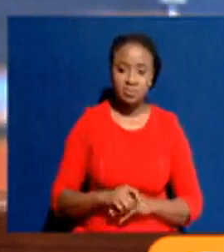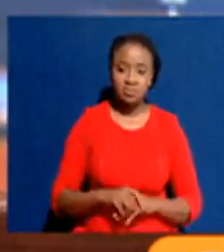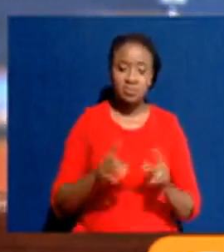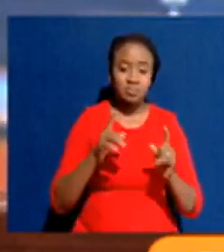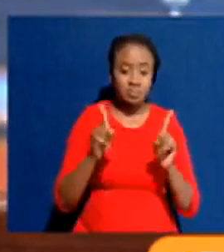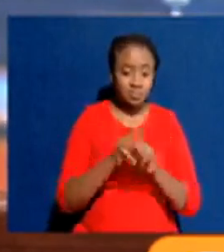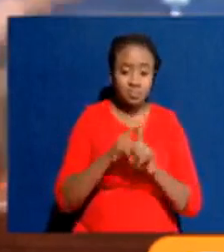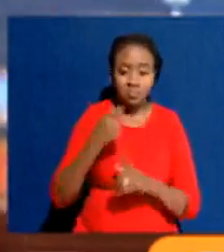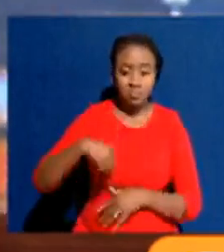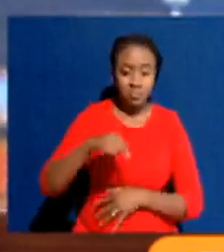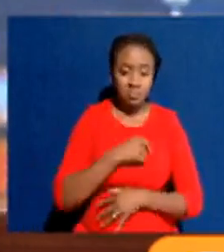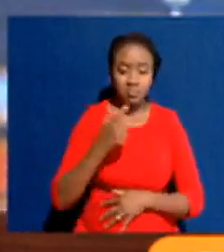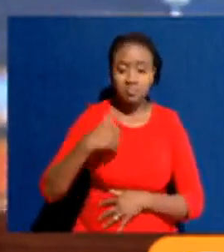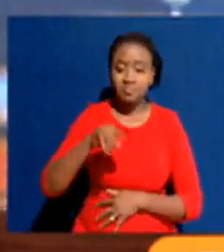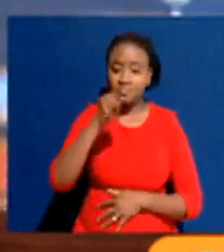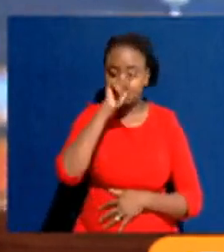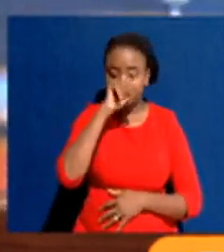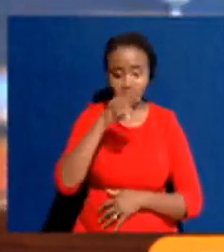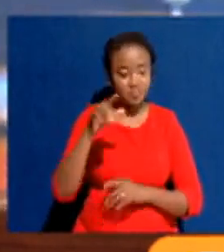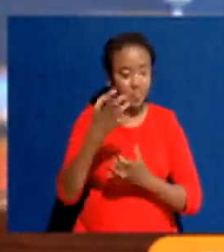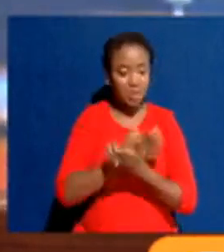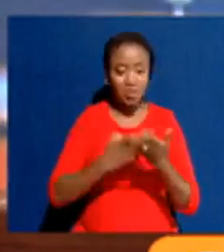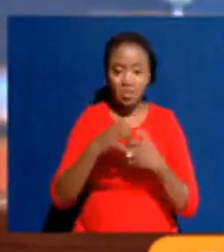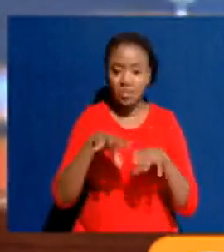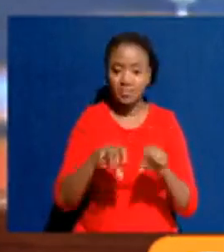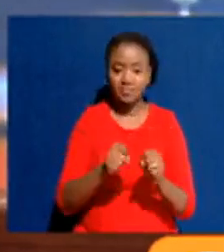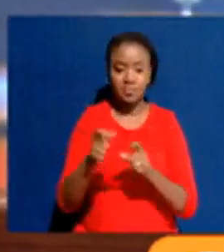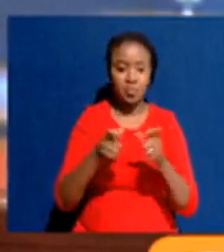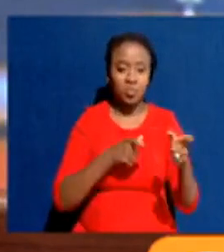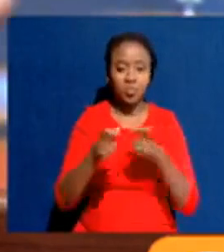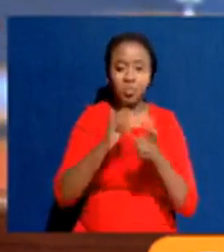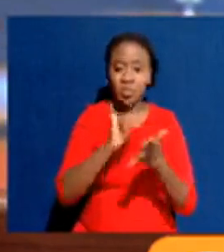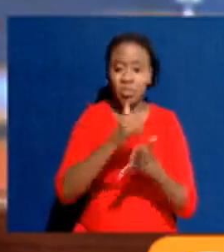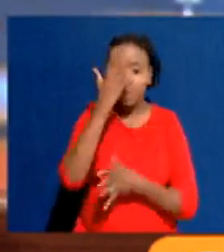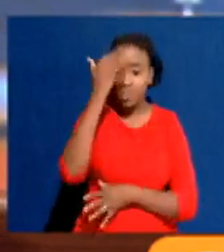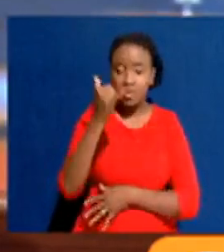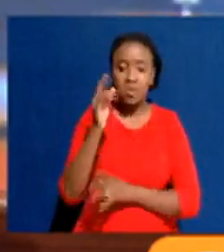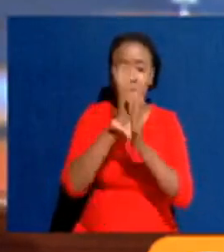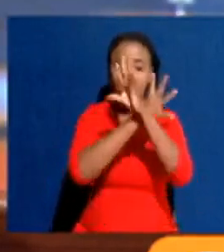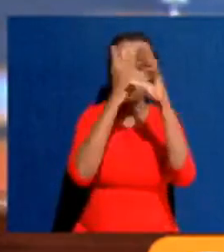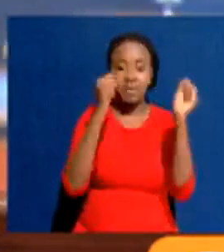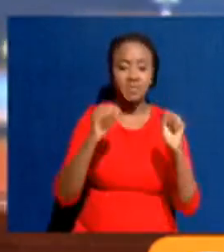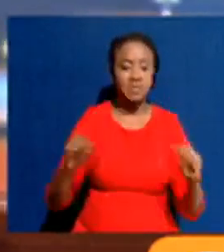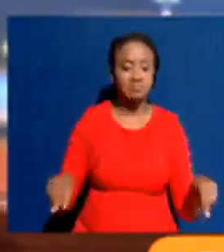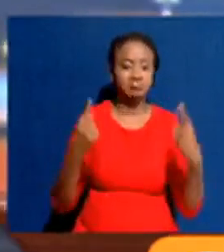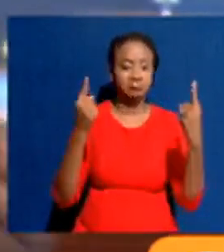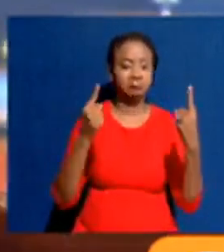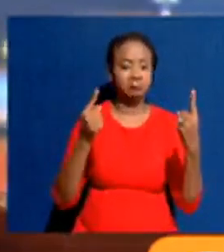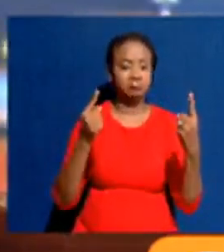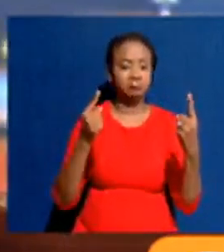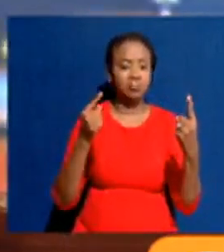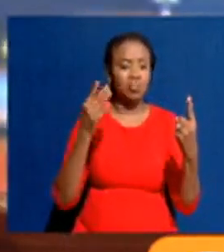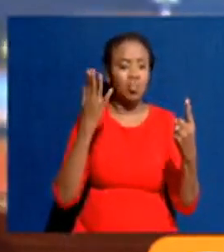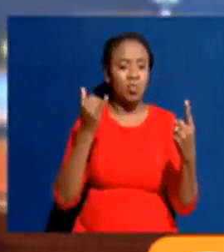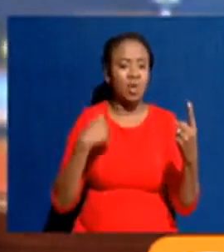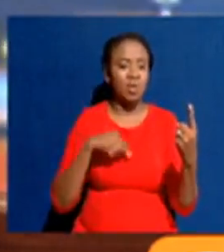economically colonized. And that's why the president is up in arms, is wondering why are we trading with